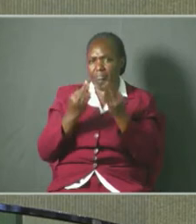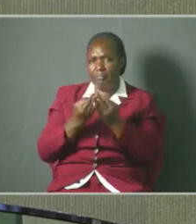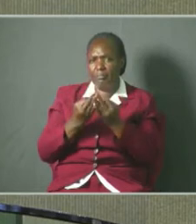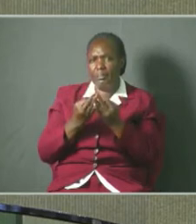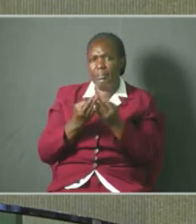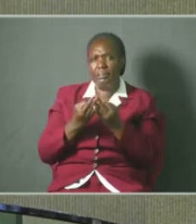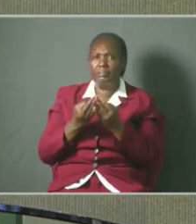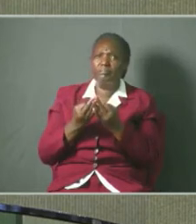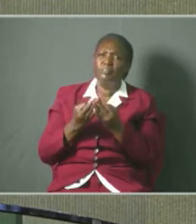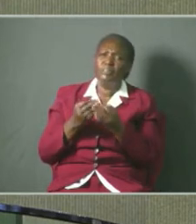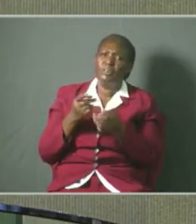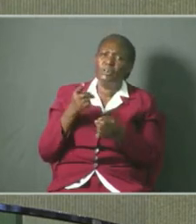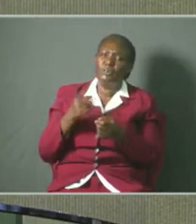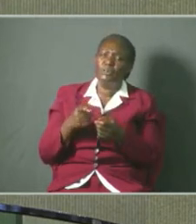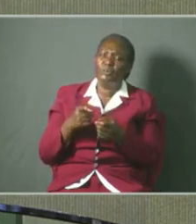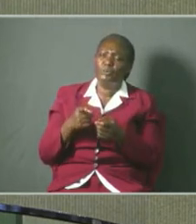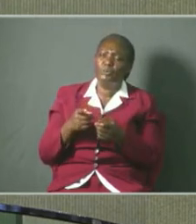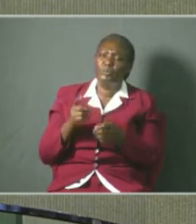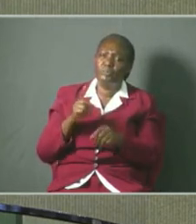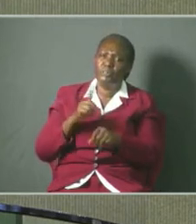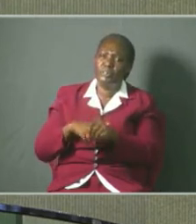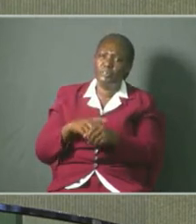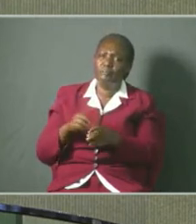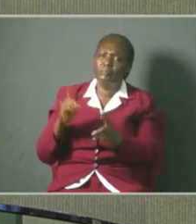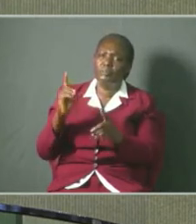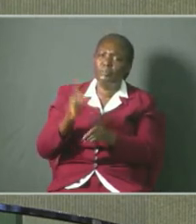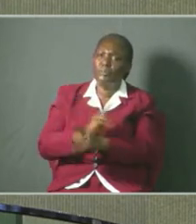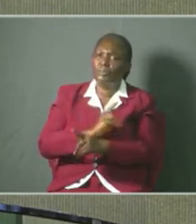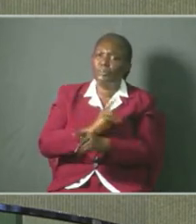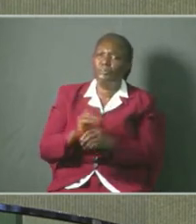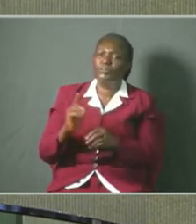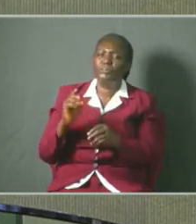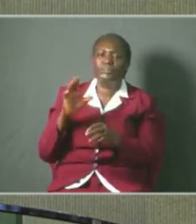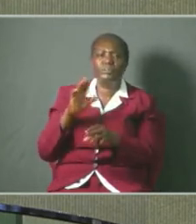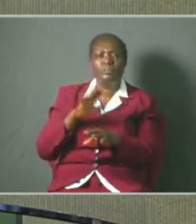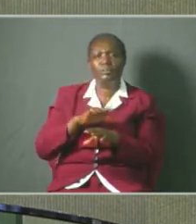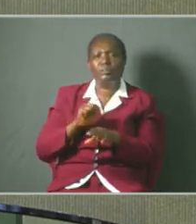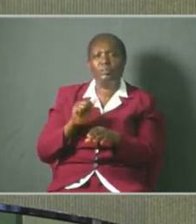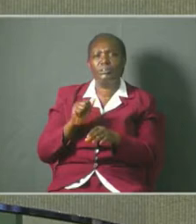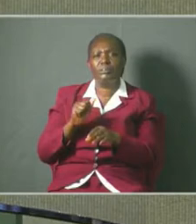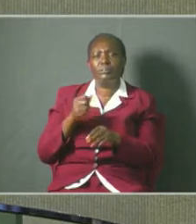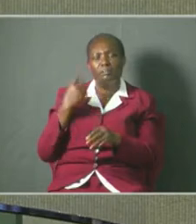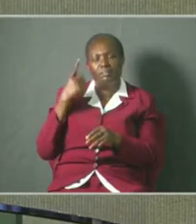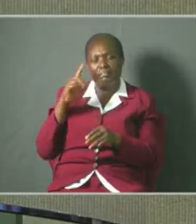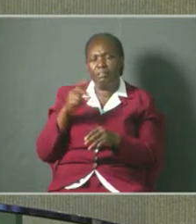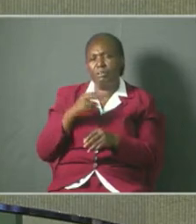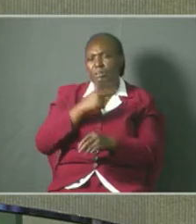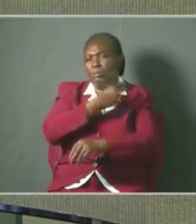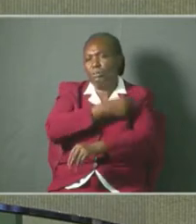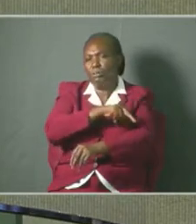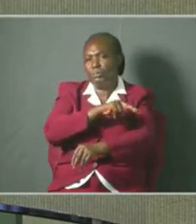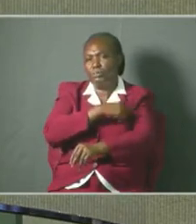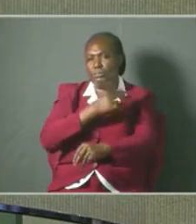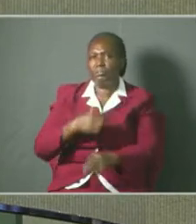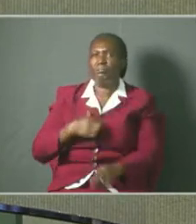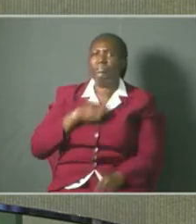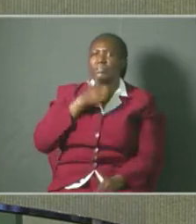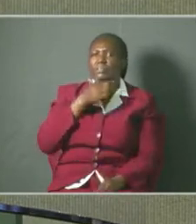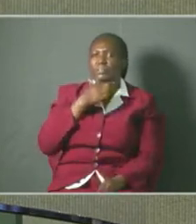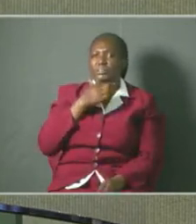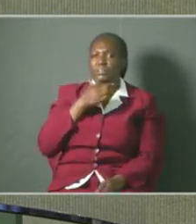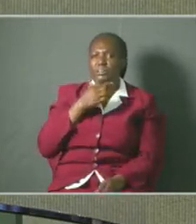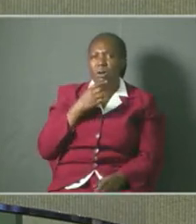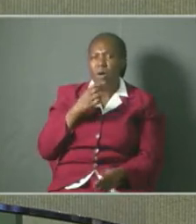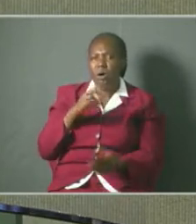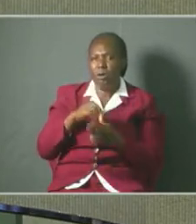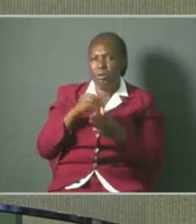When duty calls for us to identify with you for hospital visitation, for prayers, please, those are some